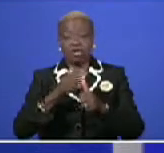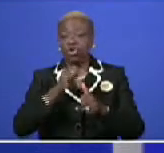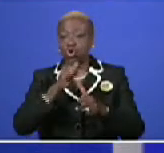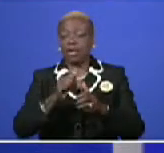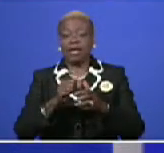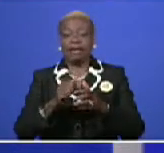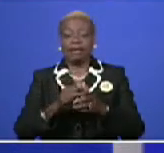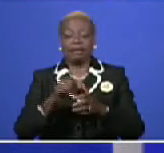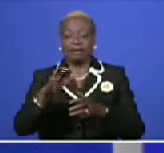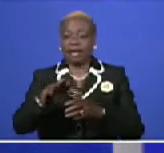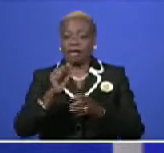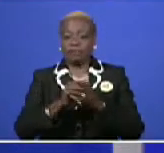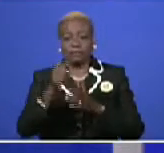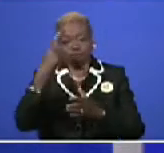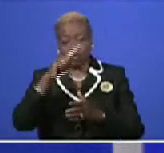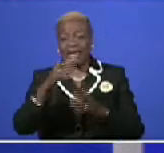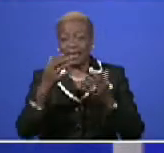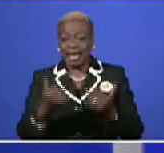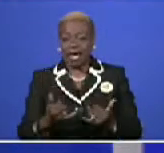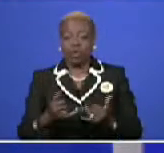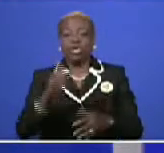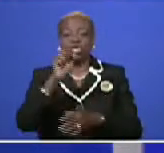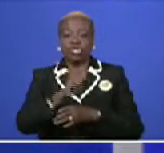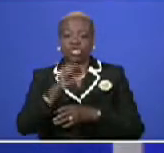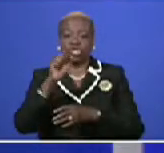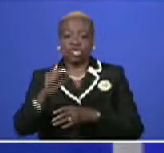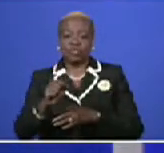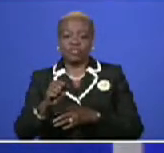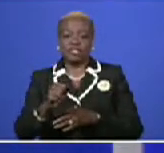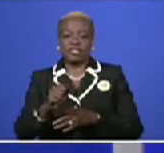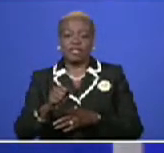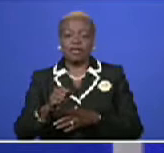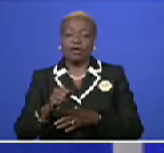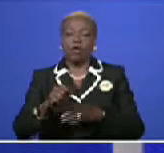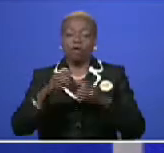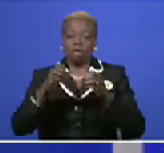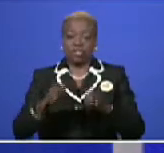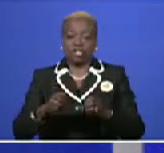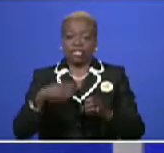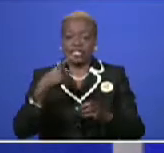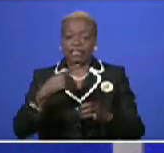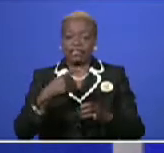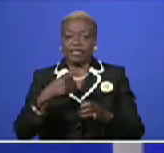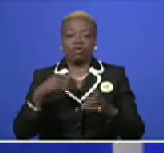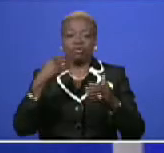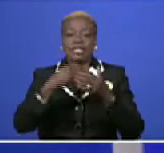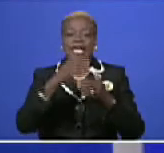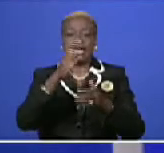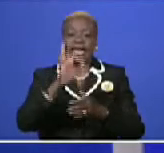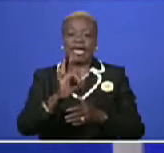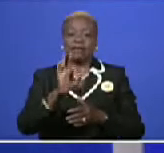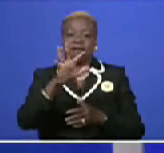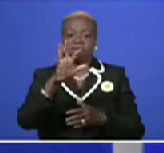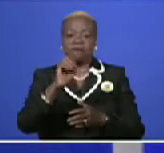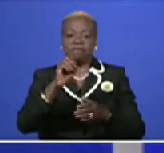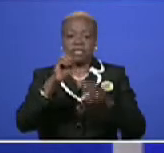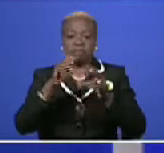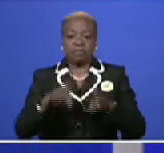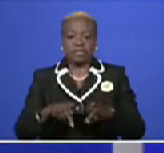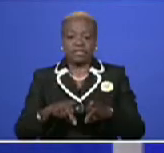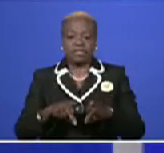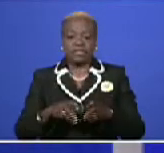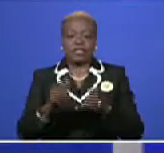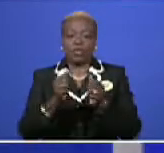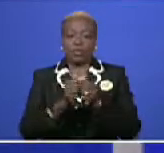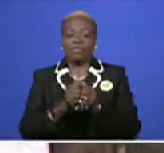after the hurricane, and now social services officials confirm that they have reconnected 950 persons with their